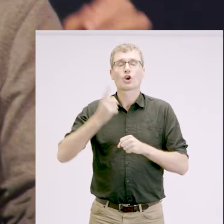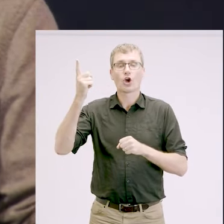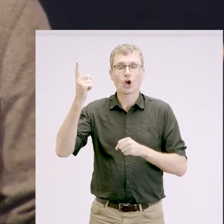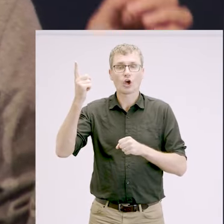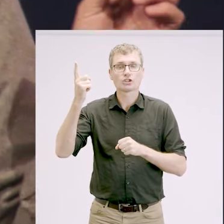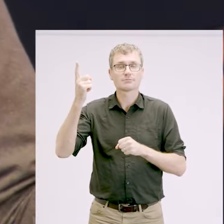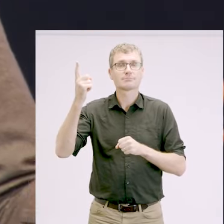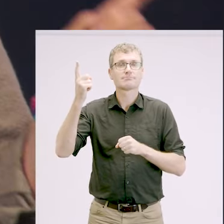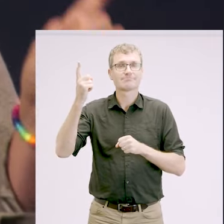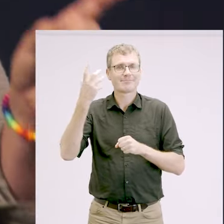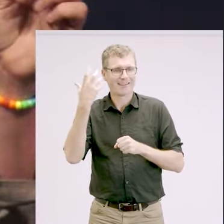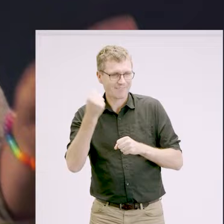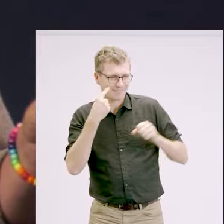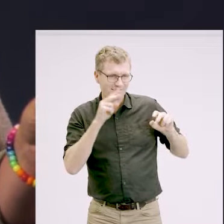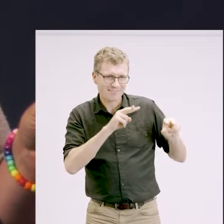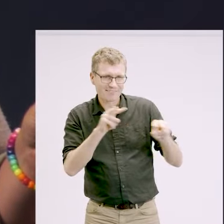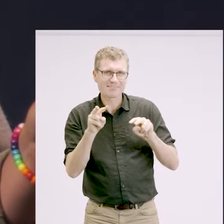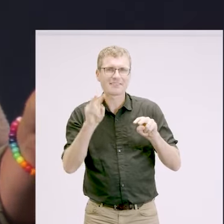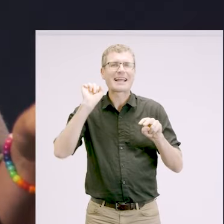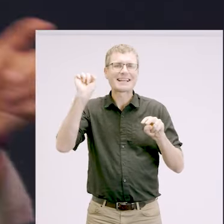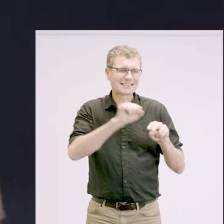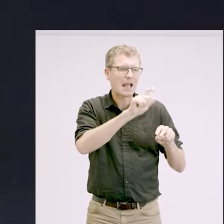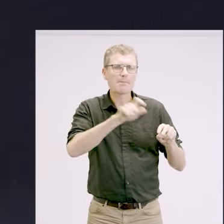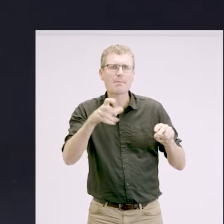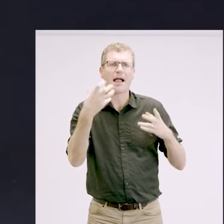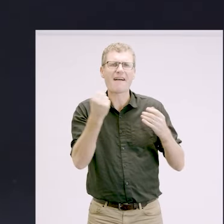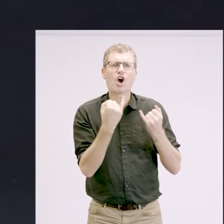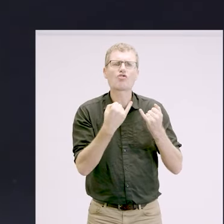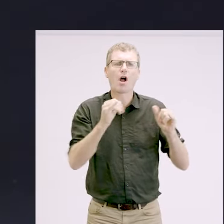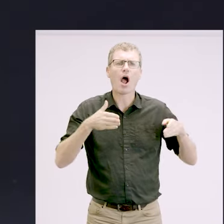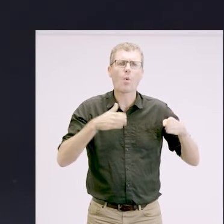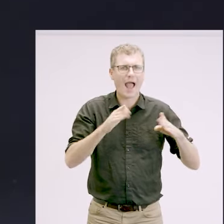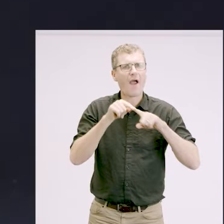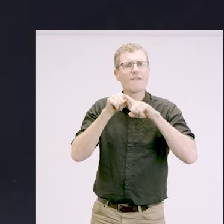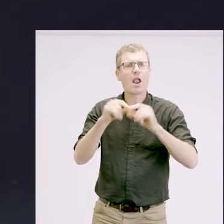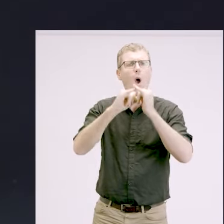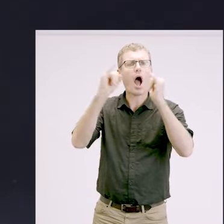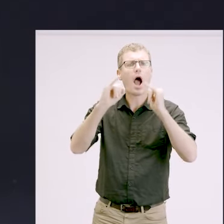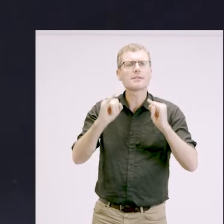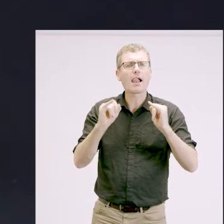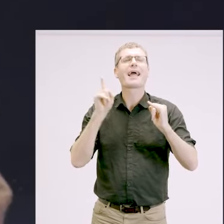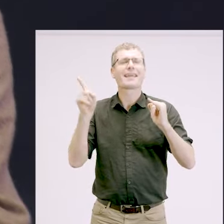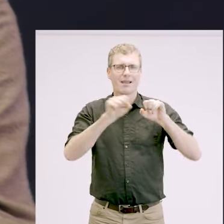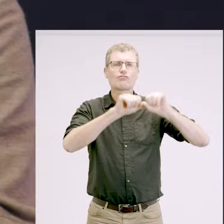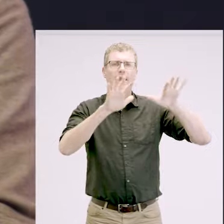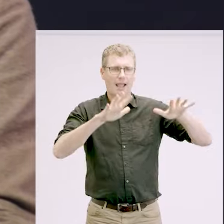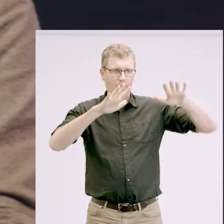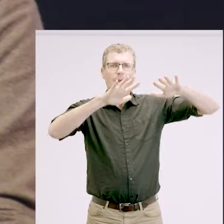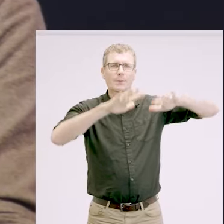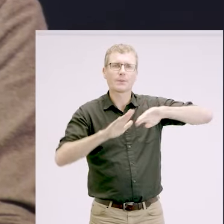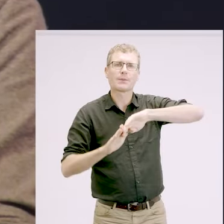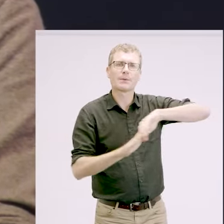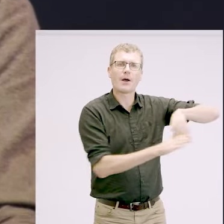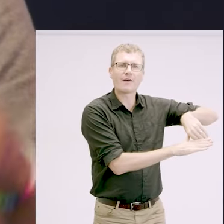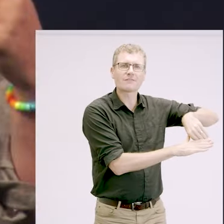Number one, God deconstructs the idolatrous faith of his people, right? Come back to it. You'll see